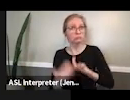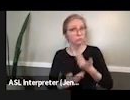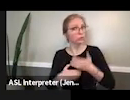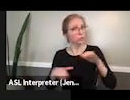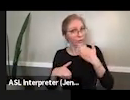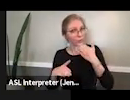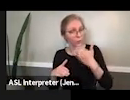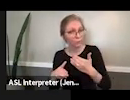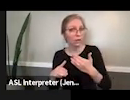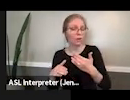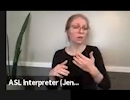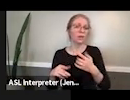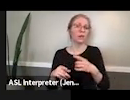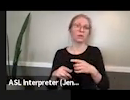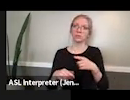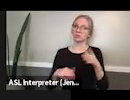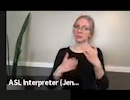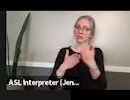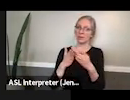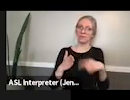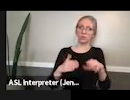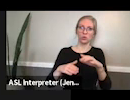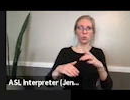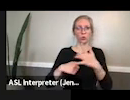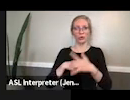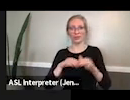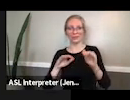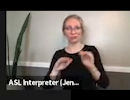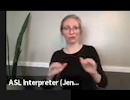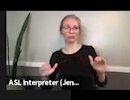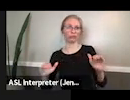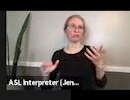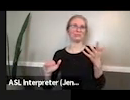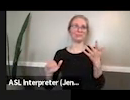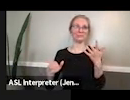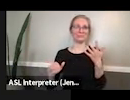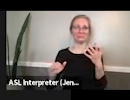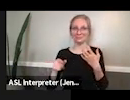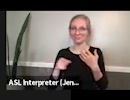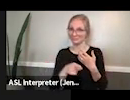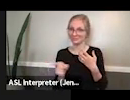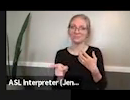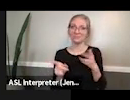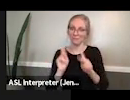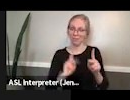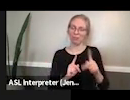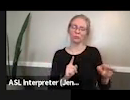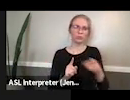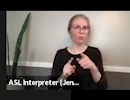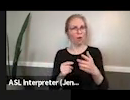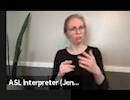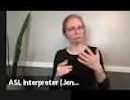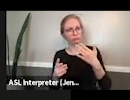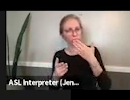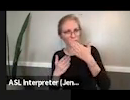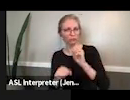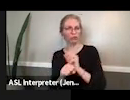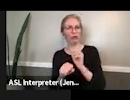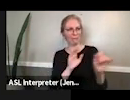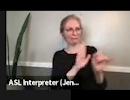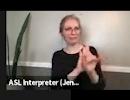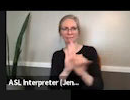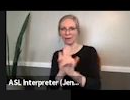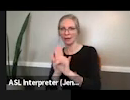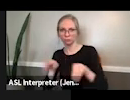early childhood folks are just knocking the top off with getting kids identified and get them services by the time